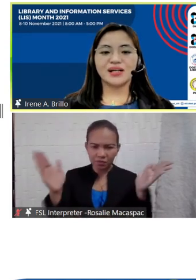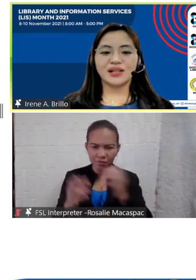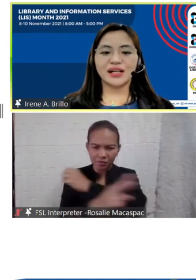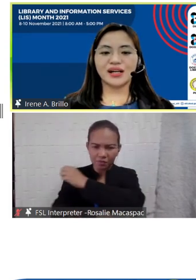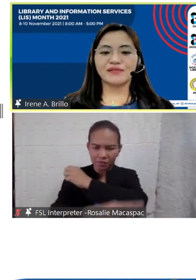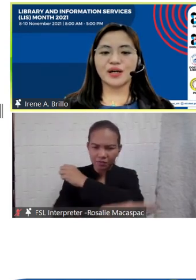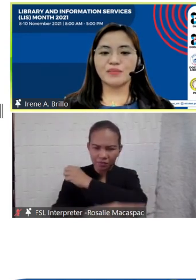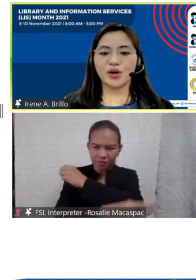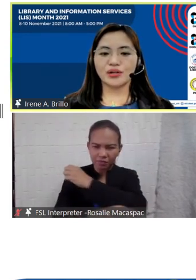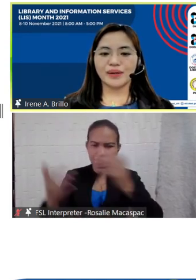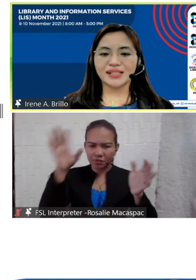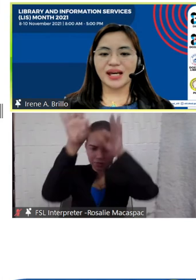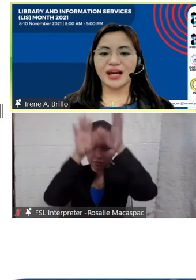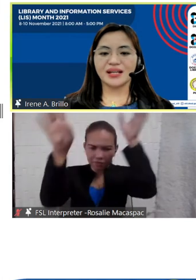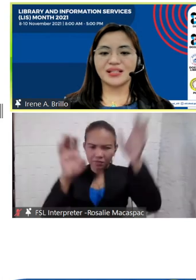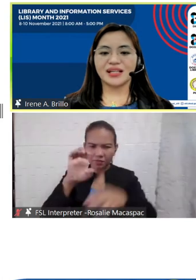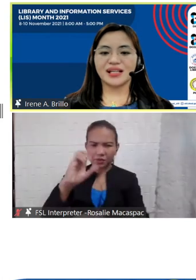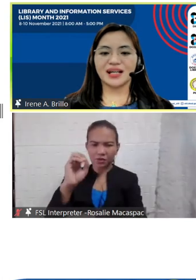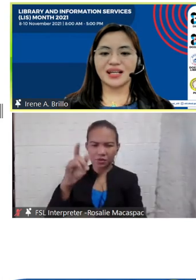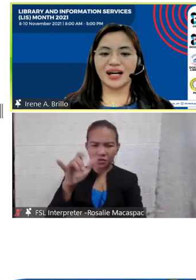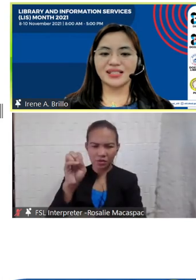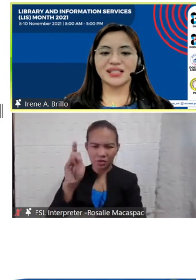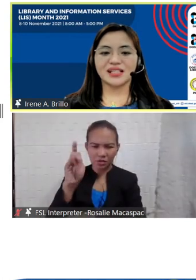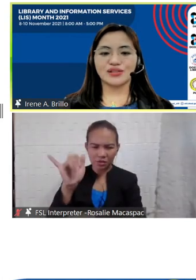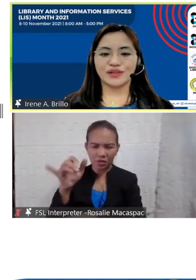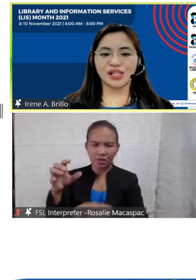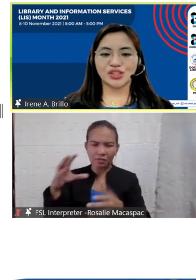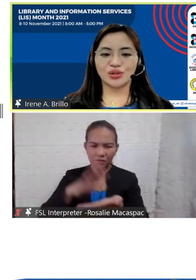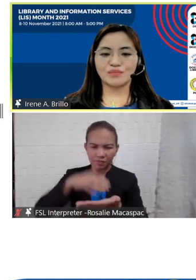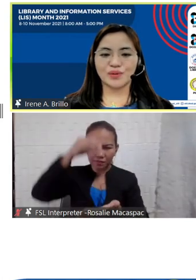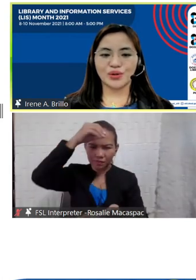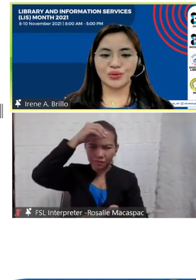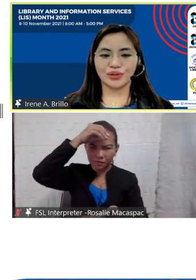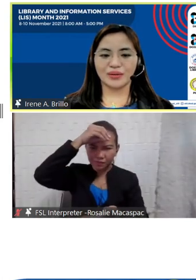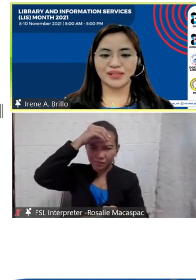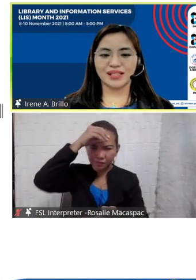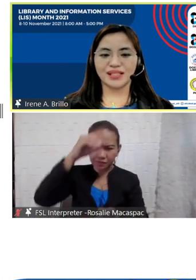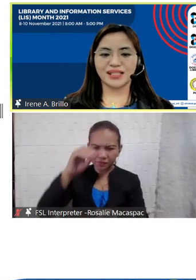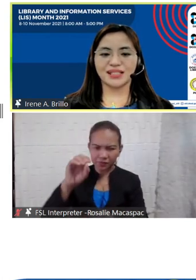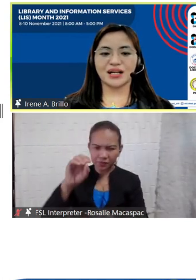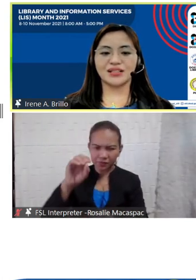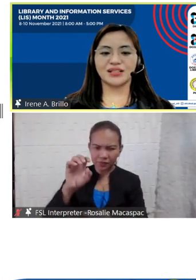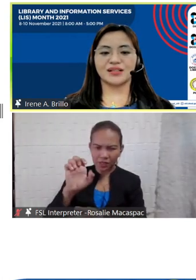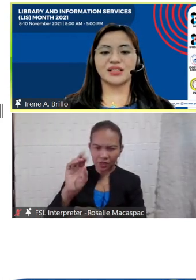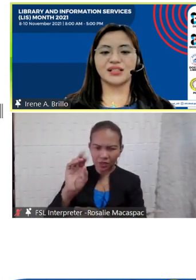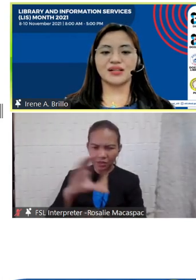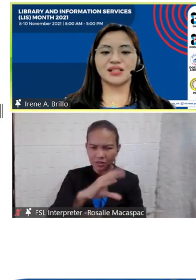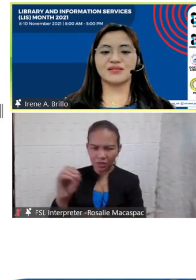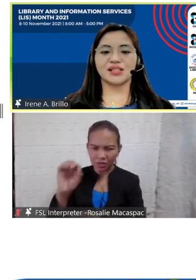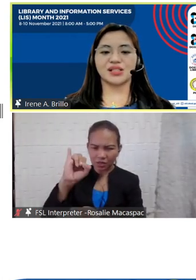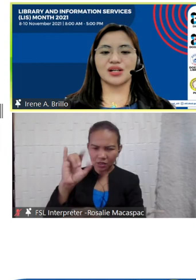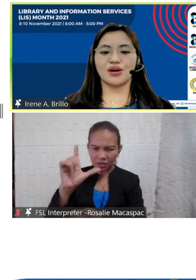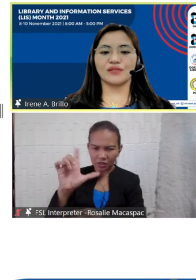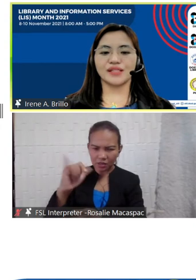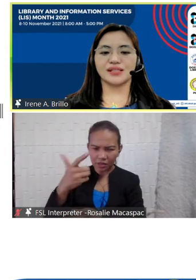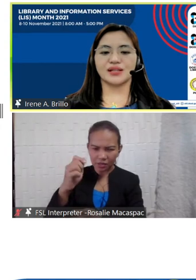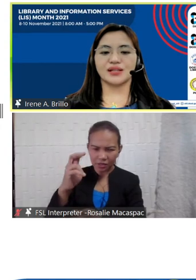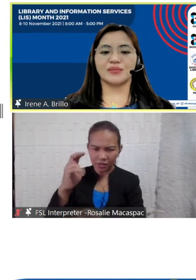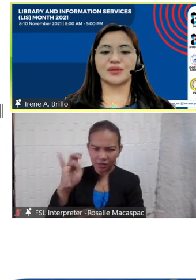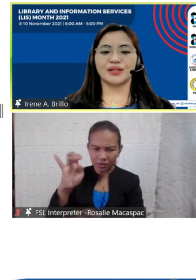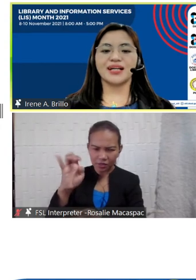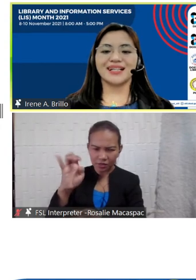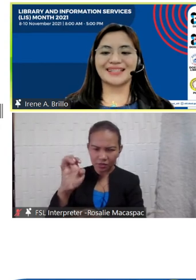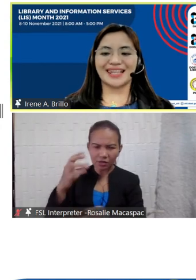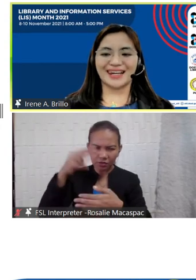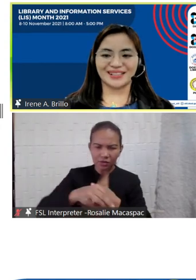Ecosystem, Learning from Orobest and Iliganized Innovation Programs. This is under DOST Regional Office